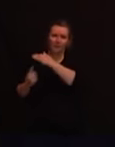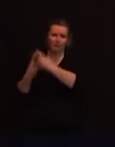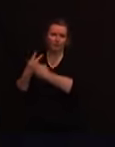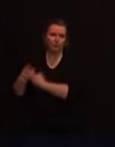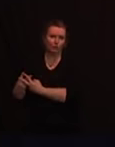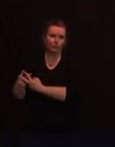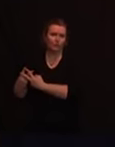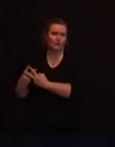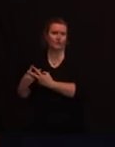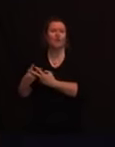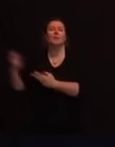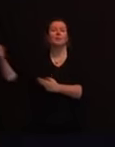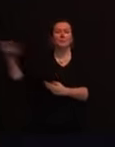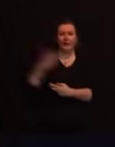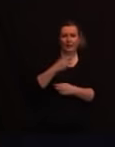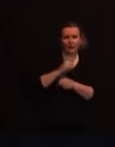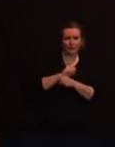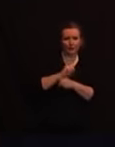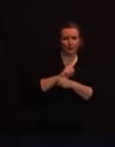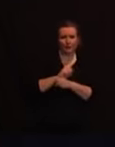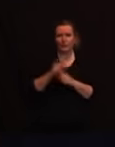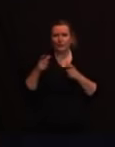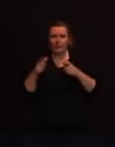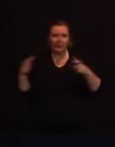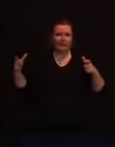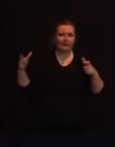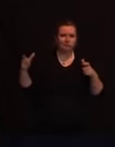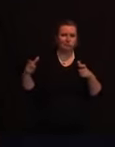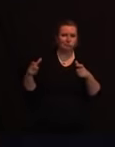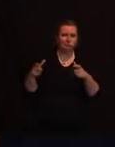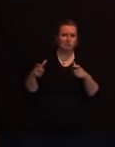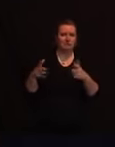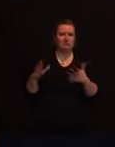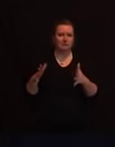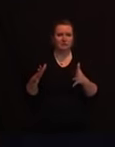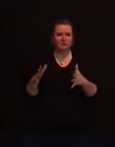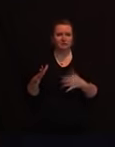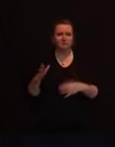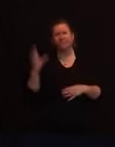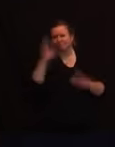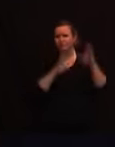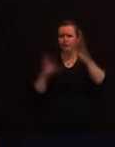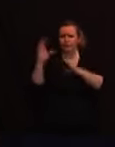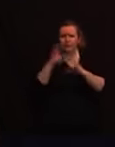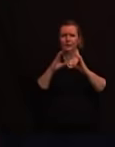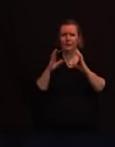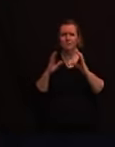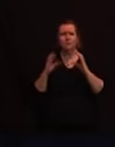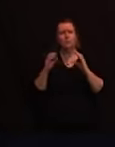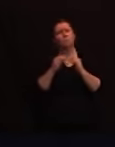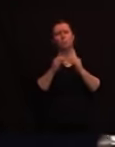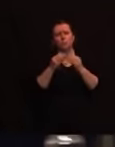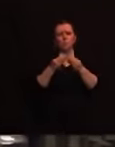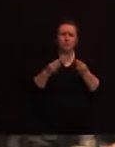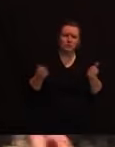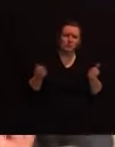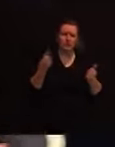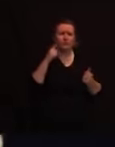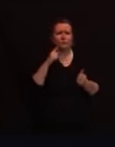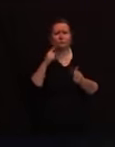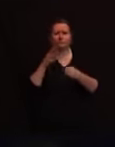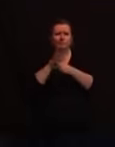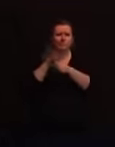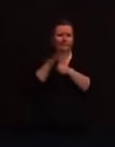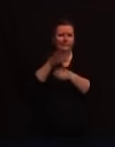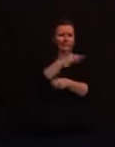So we're working very aggressively with a staffing solution which is why that matchmaking process you and I have